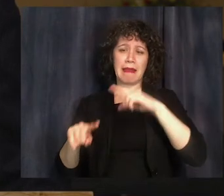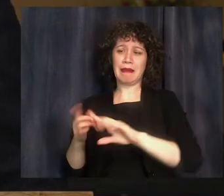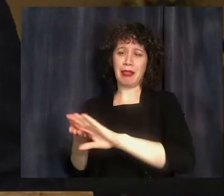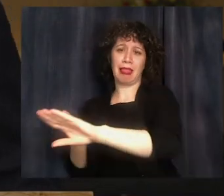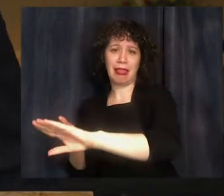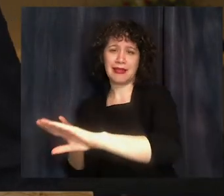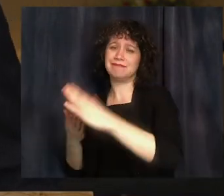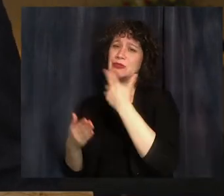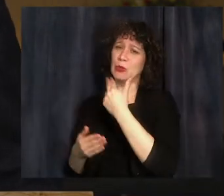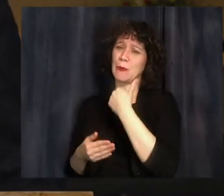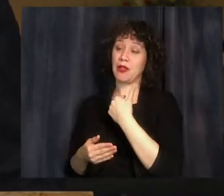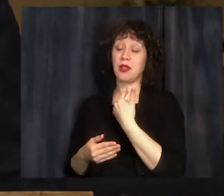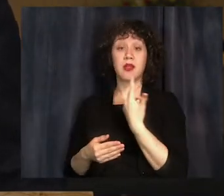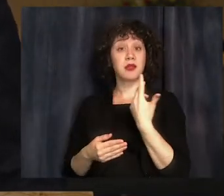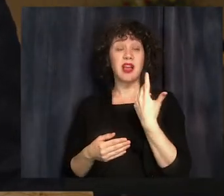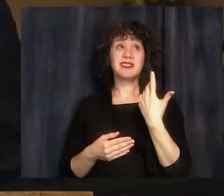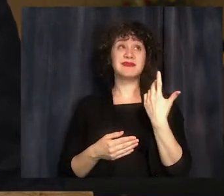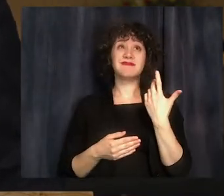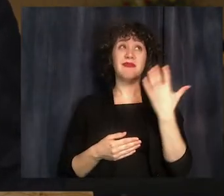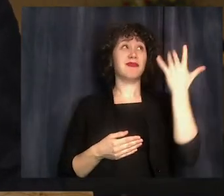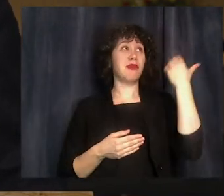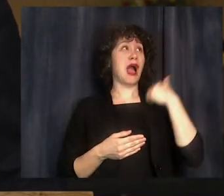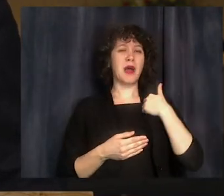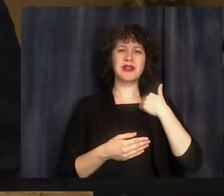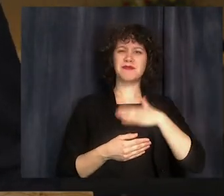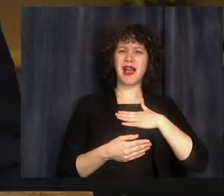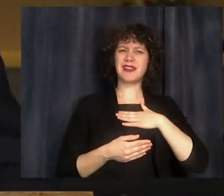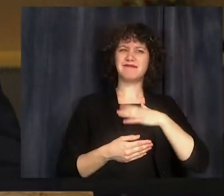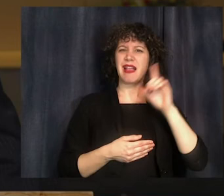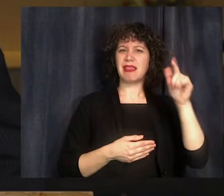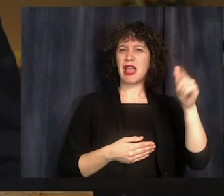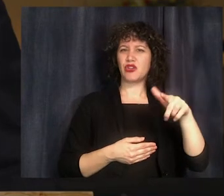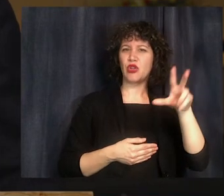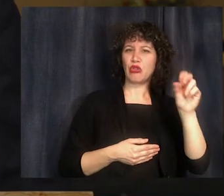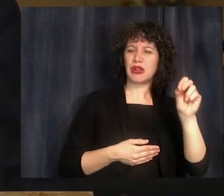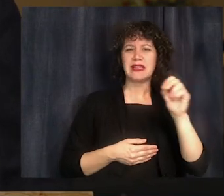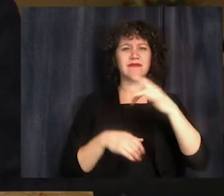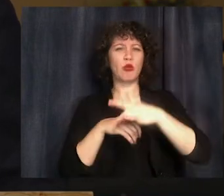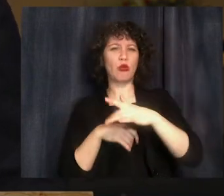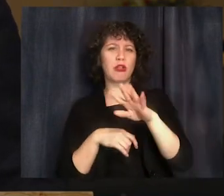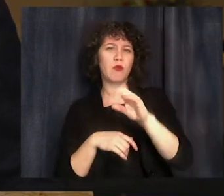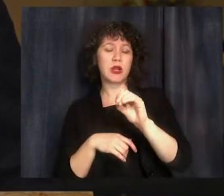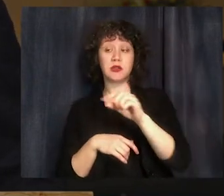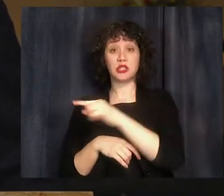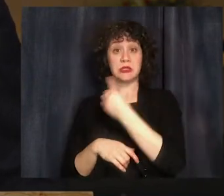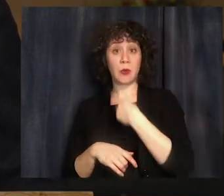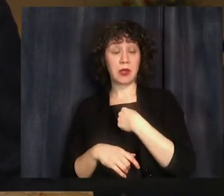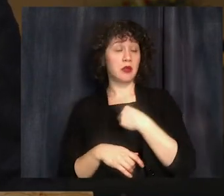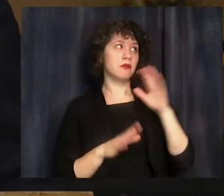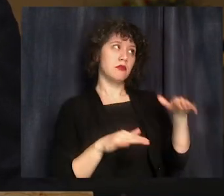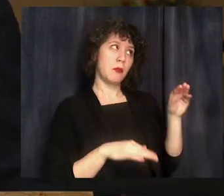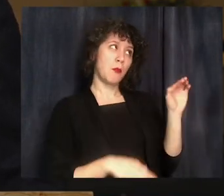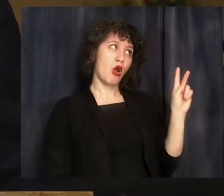too adorable to leave out. Because at the time, I must have been in my late 30s, maybe early 40s, and Betty said to me, "Now,